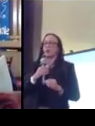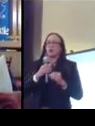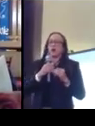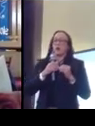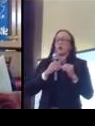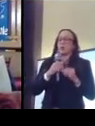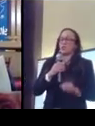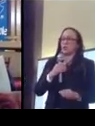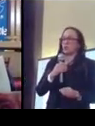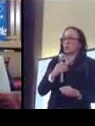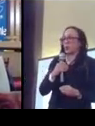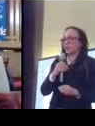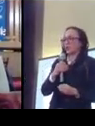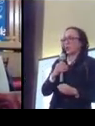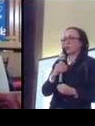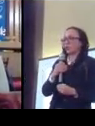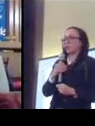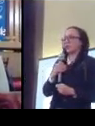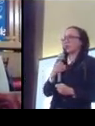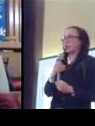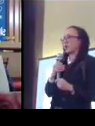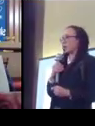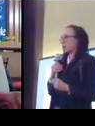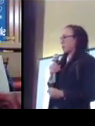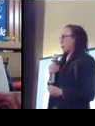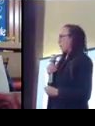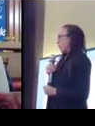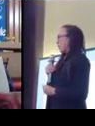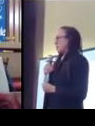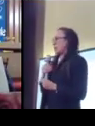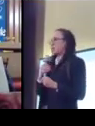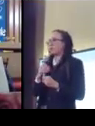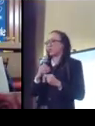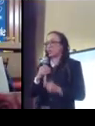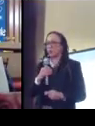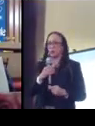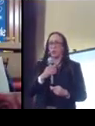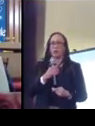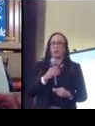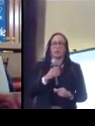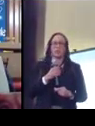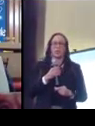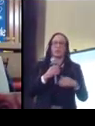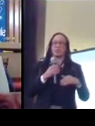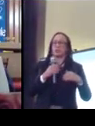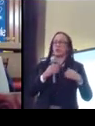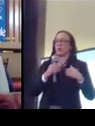framework. When we started this process, we understood that there were a number of disparate elements in each of the three communities that needed to